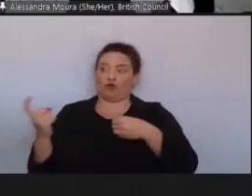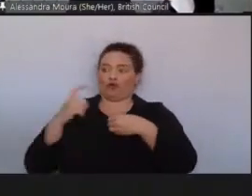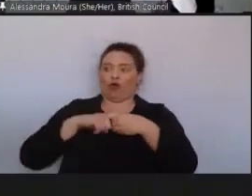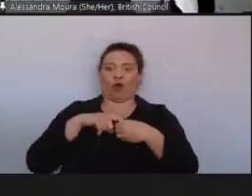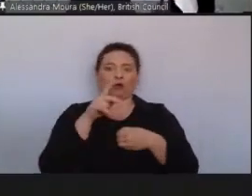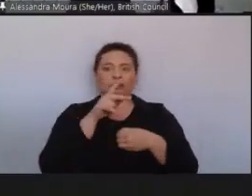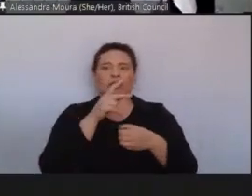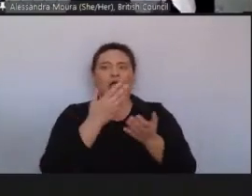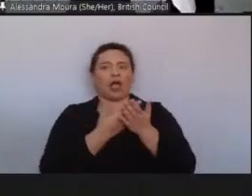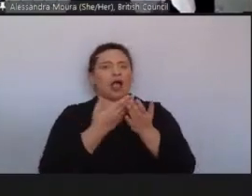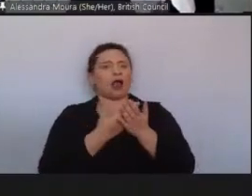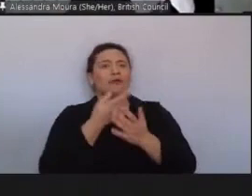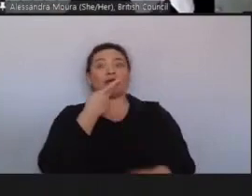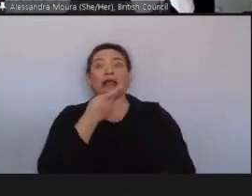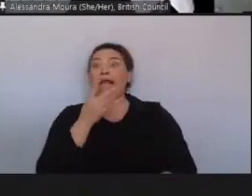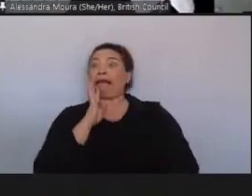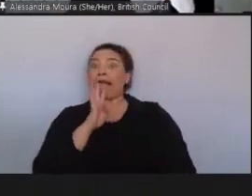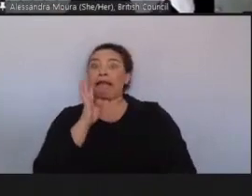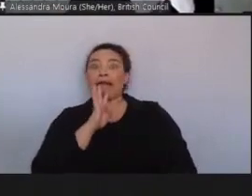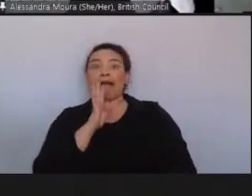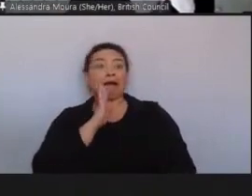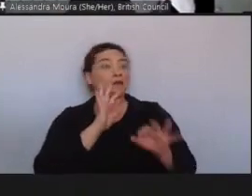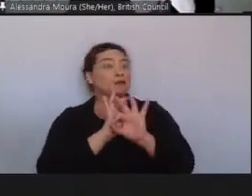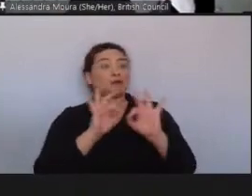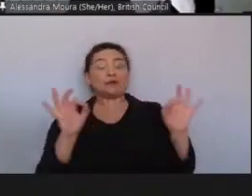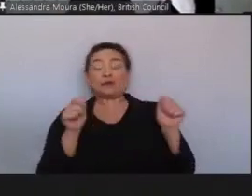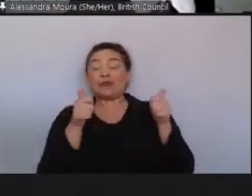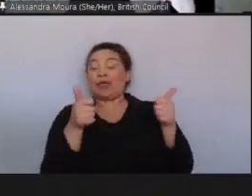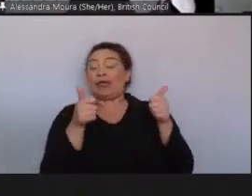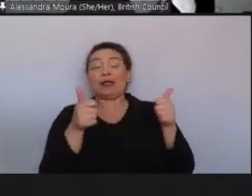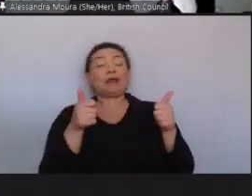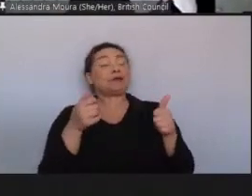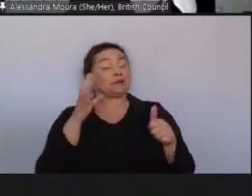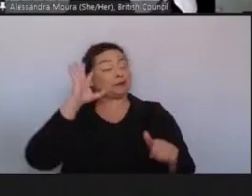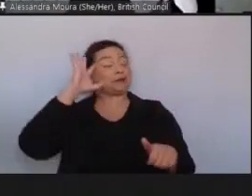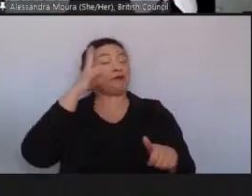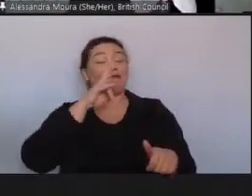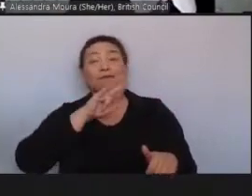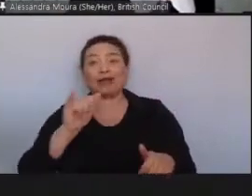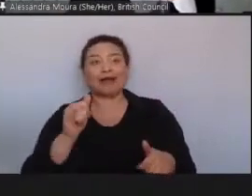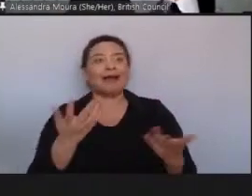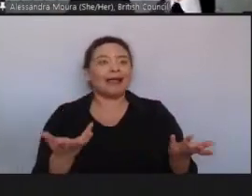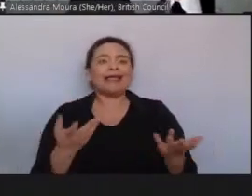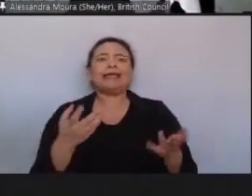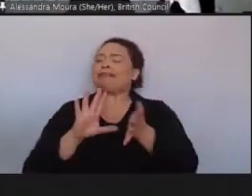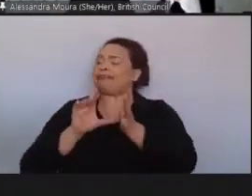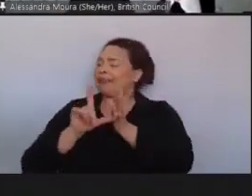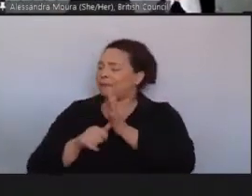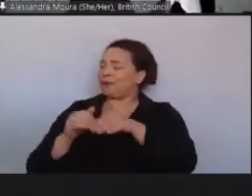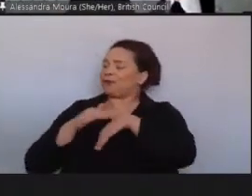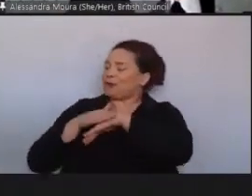end up talking just briefly to their colleagues about it. And that's a great way of actually getting